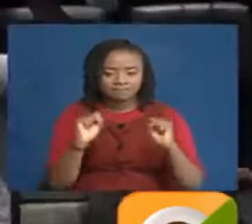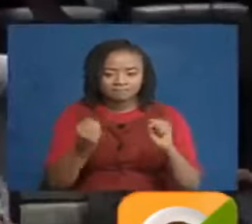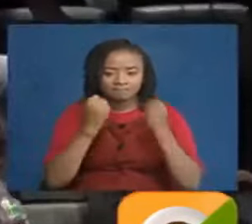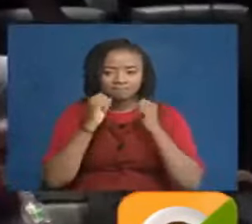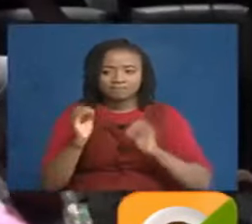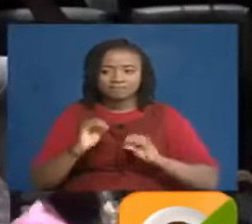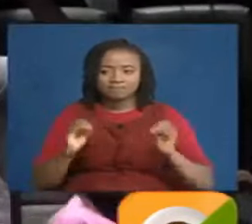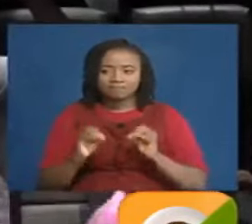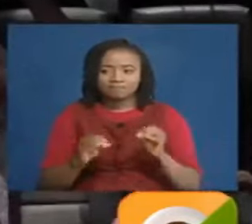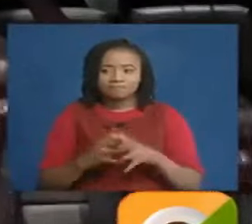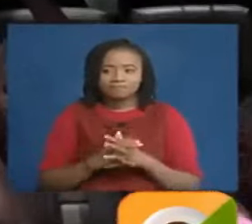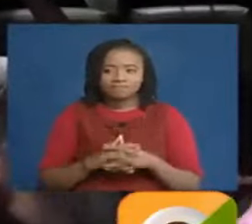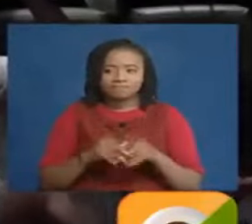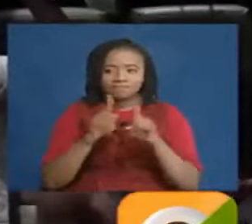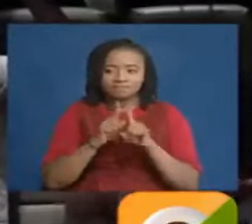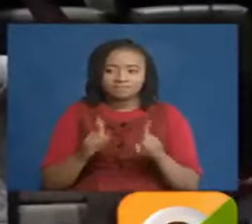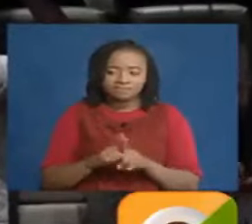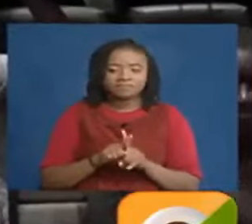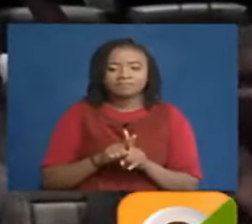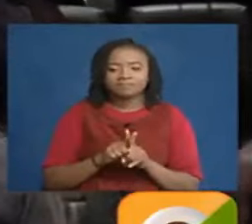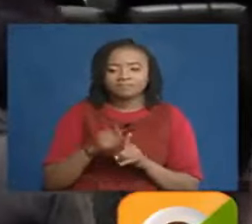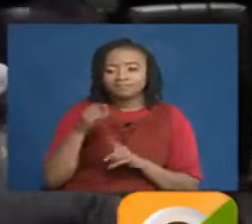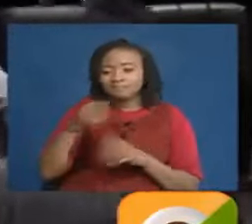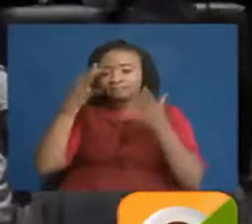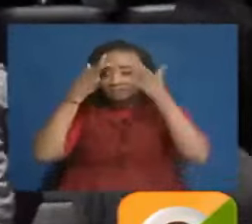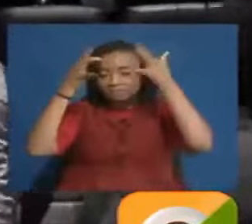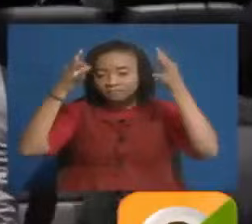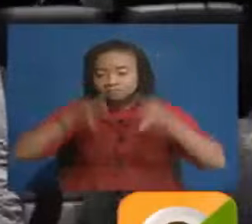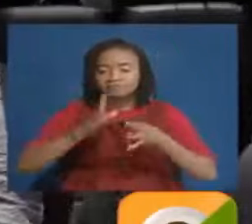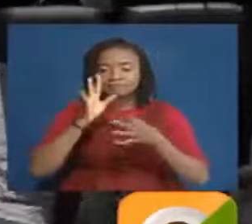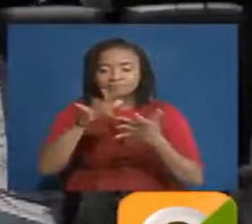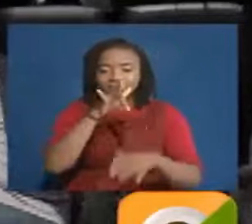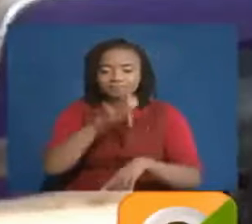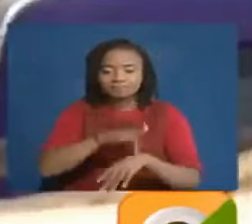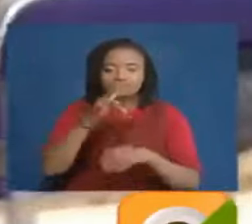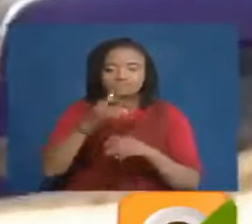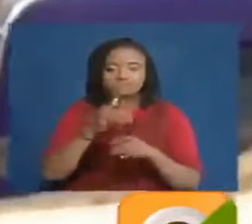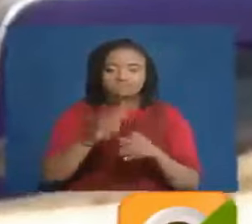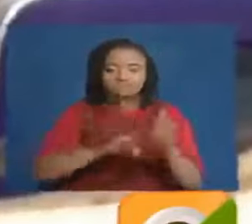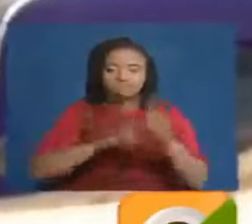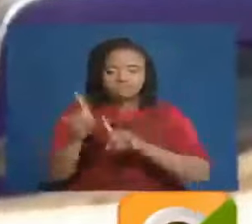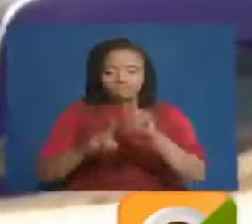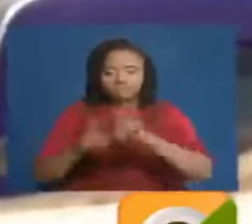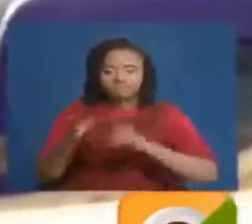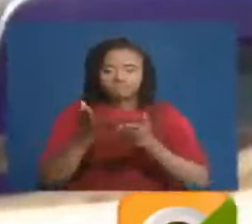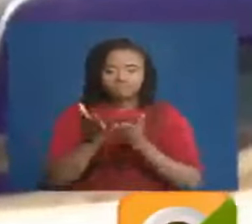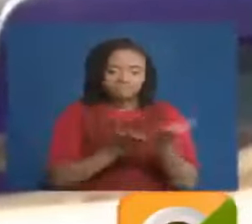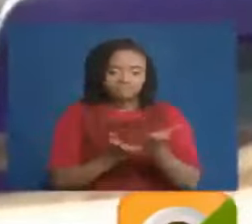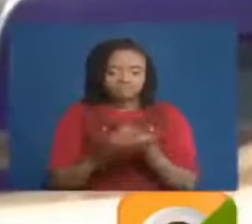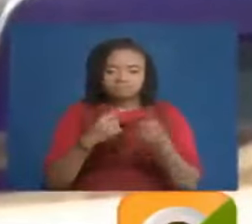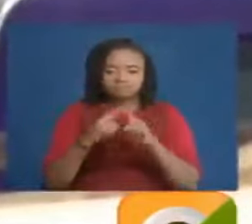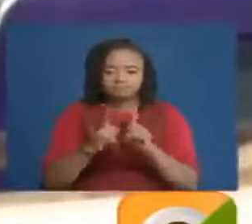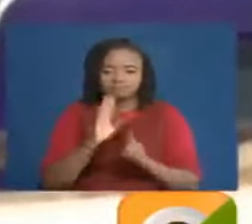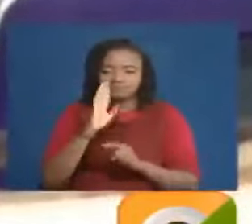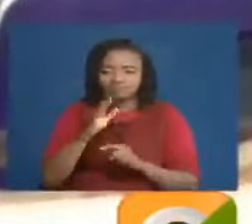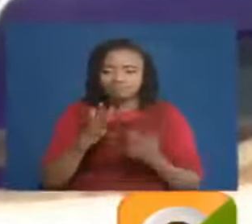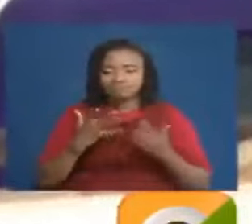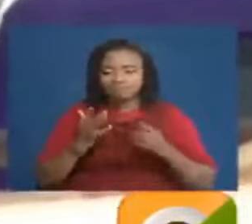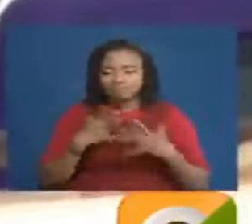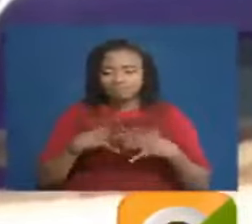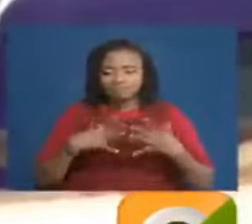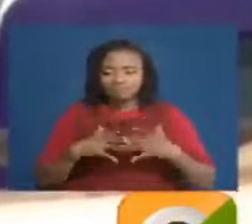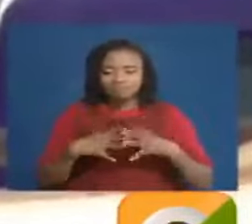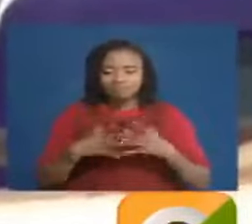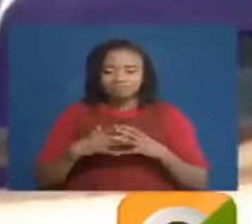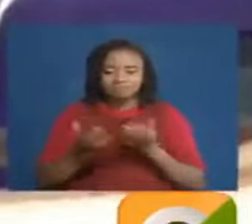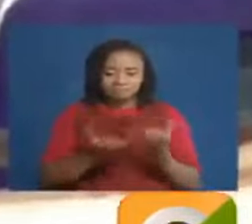Secretary James Omwa said the decision will not only cripple transport services, but will also lead to the loss of livelihoods for those who rely on